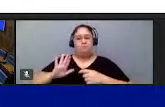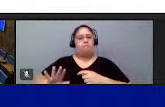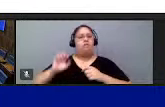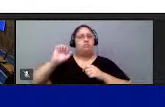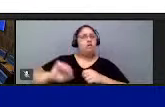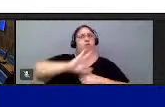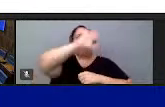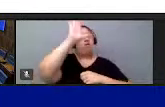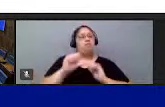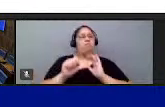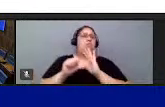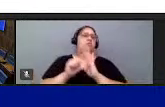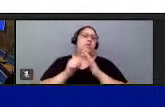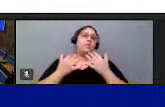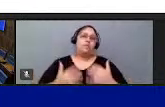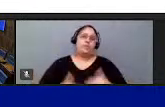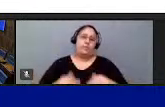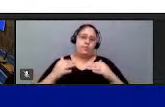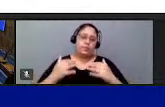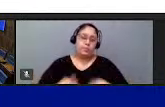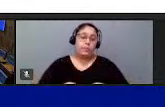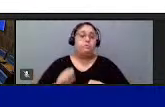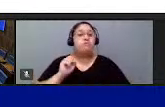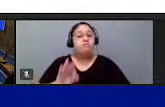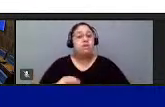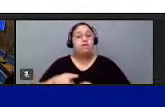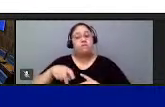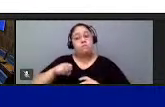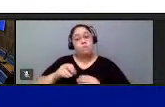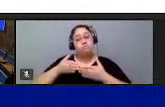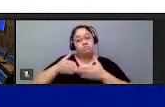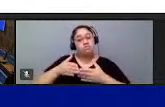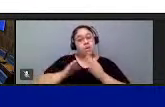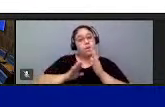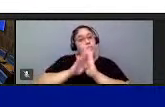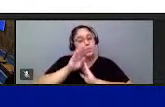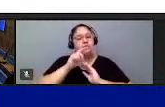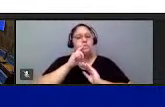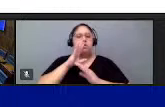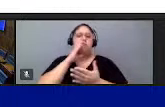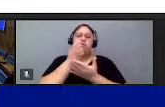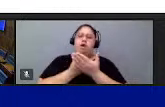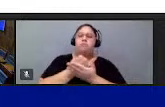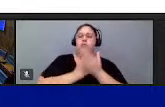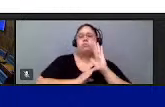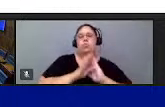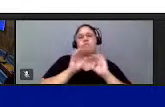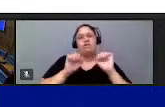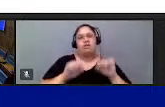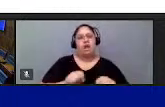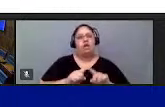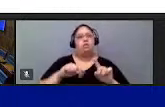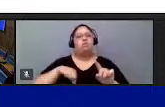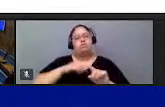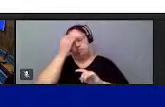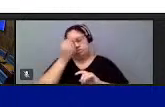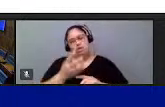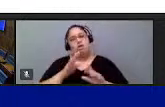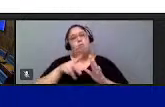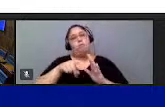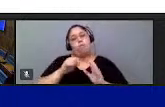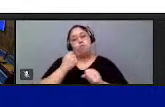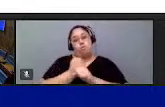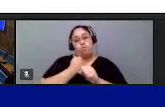of South Africa um and if the port improves it helps our economy to improve improve and as I always say if the port Works our